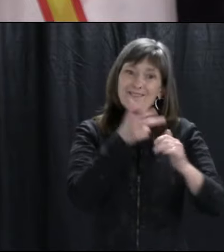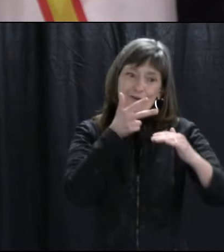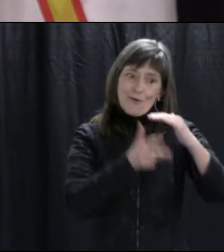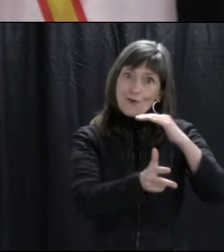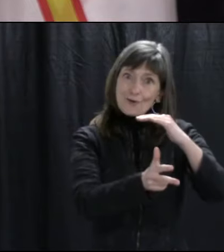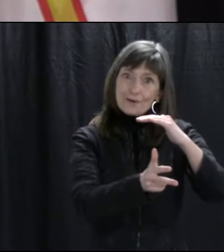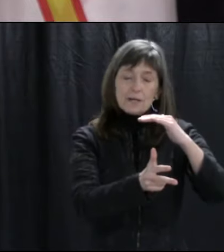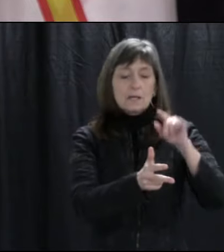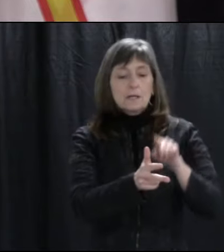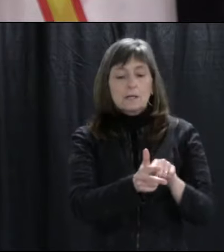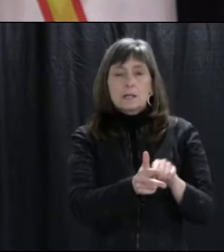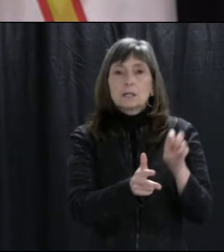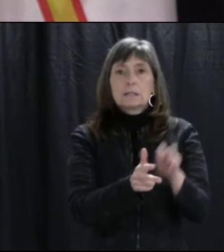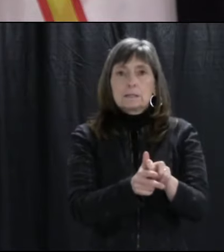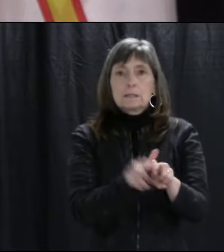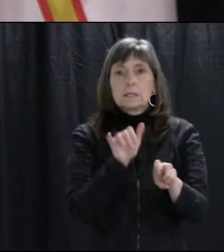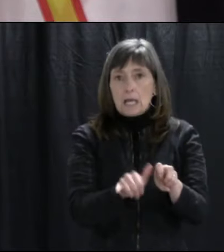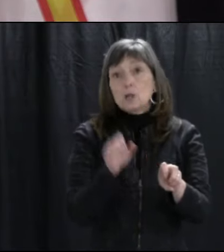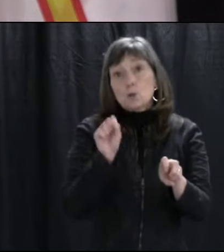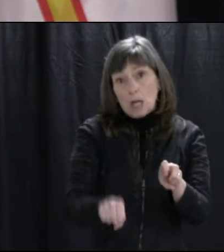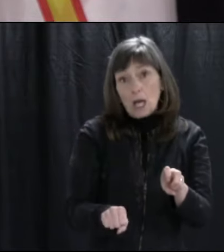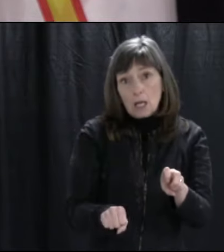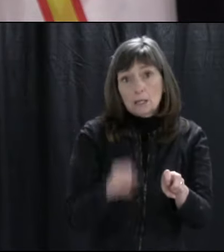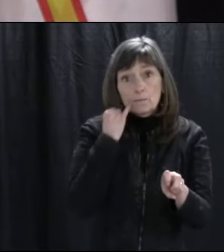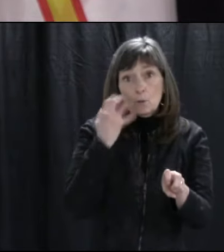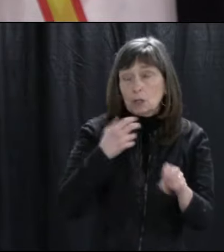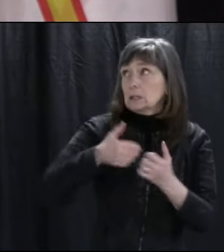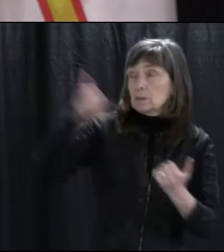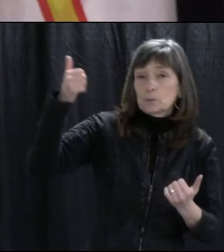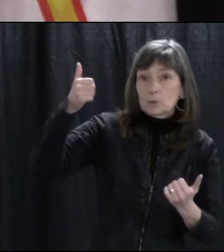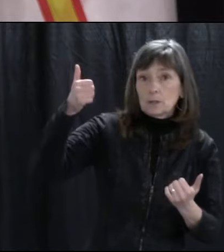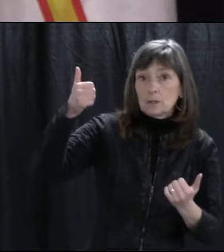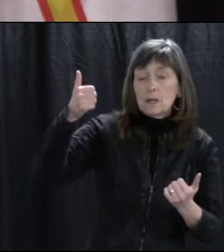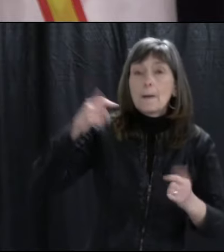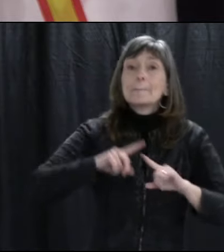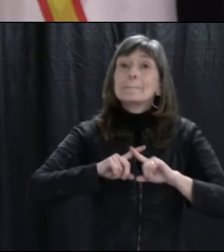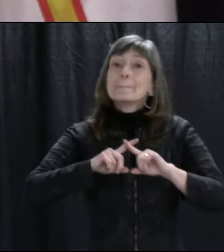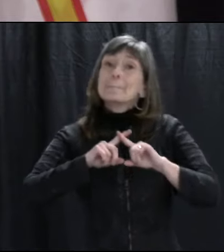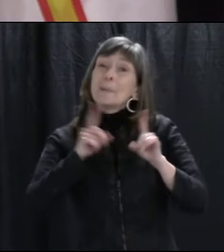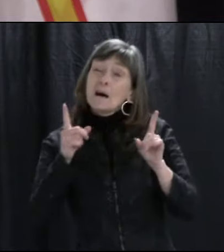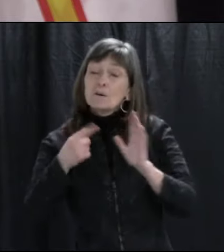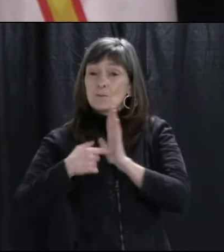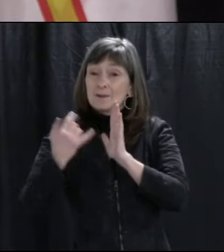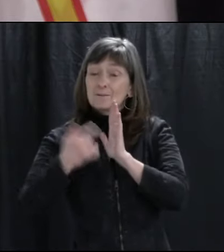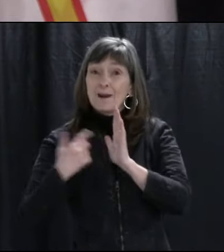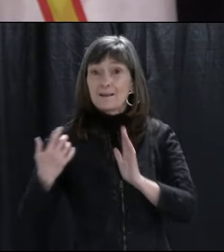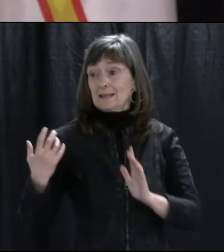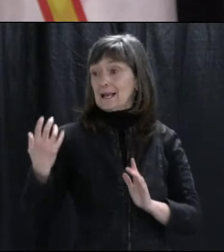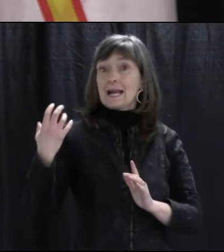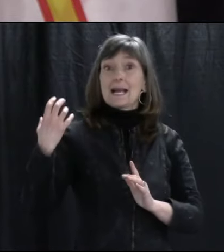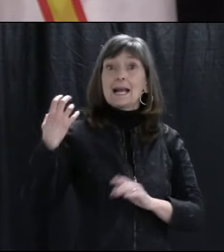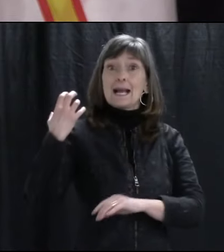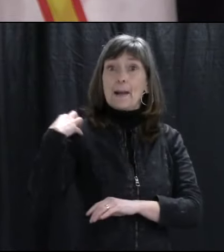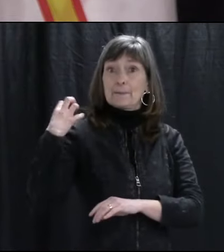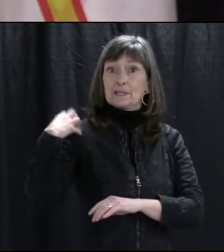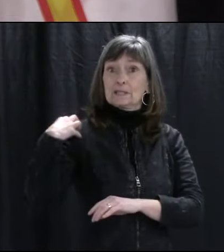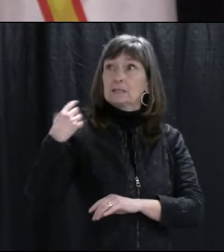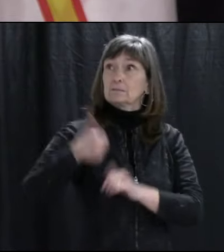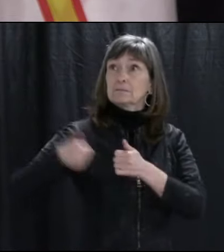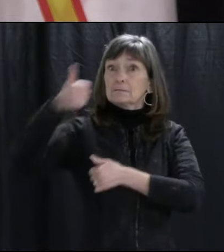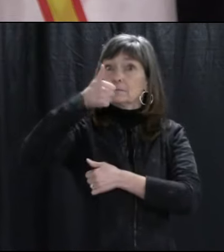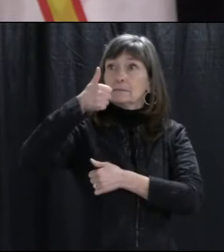distancing. However, with the discretion of the captain from time to time, people or passengers may